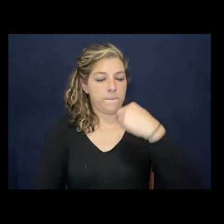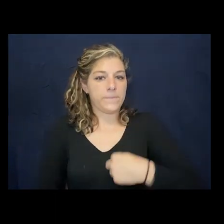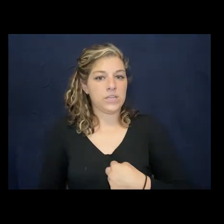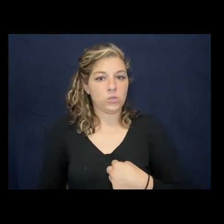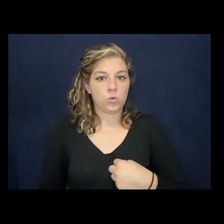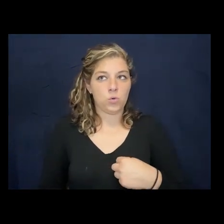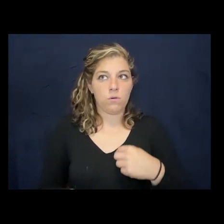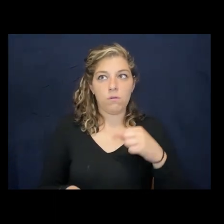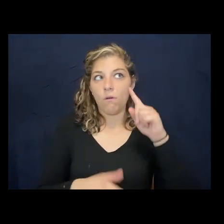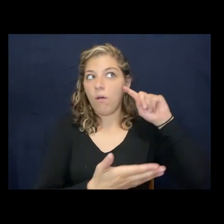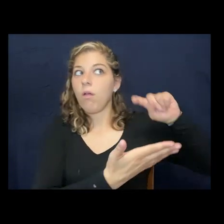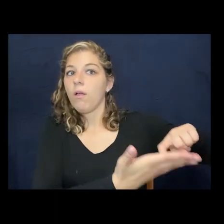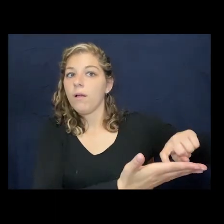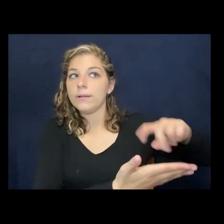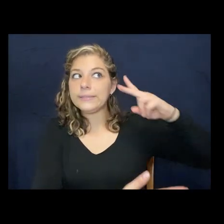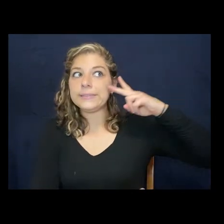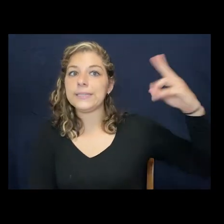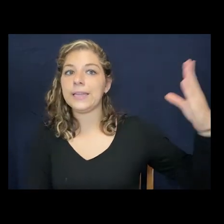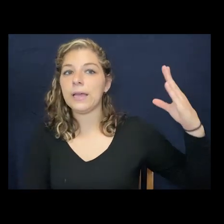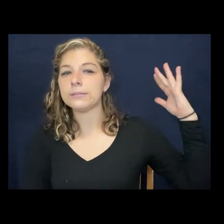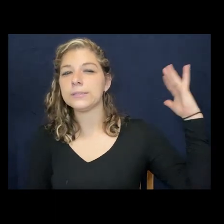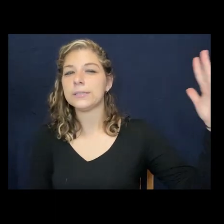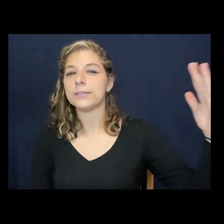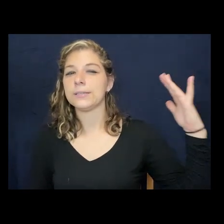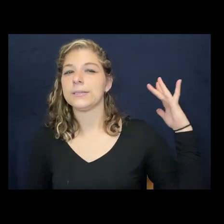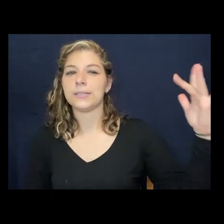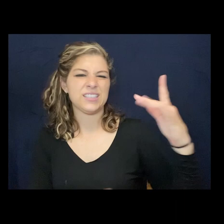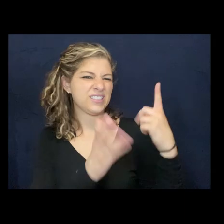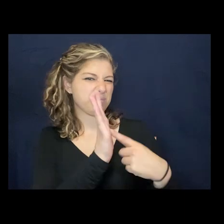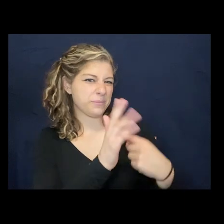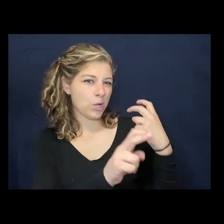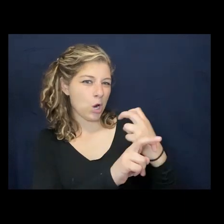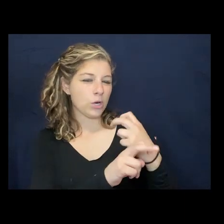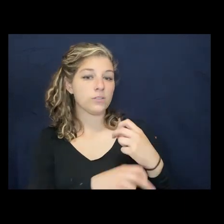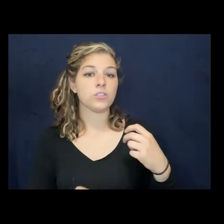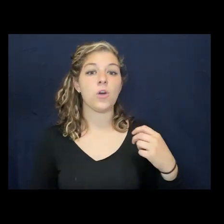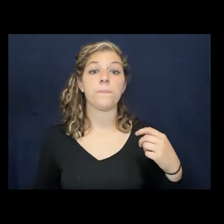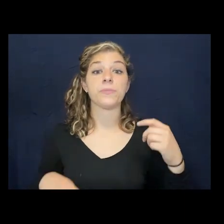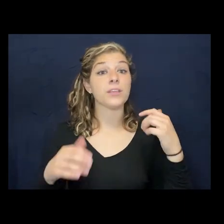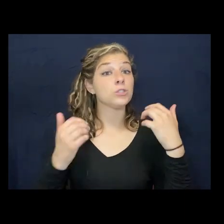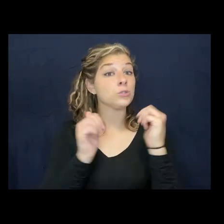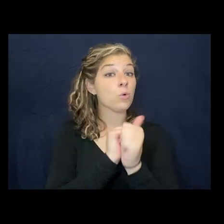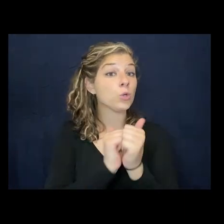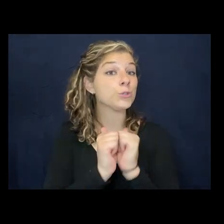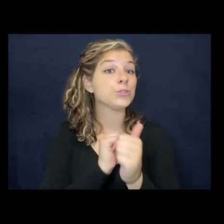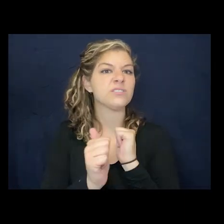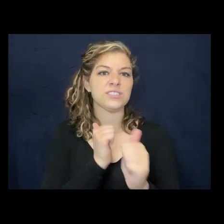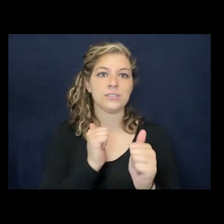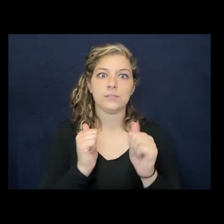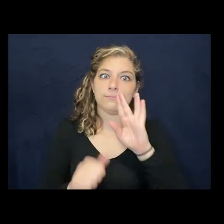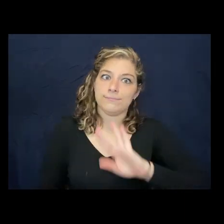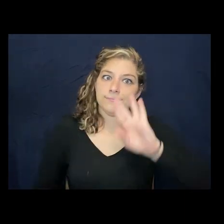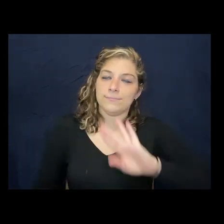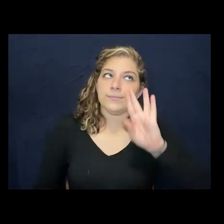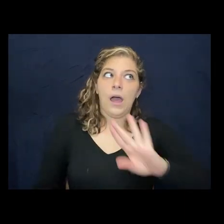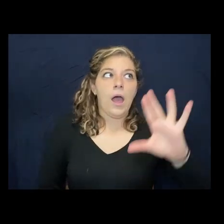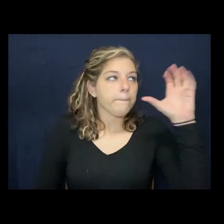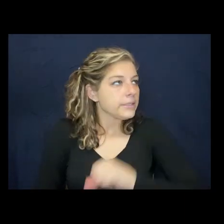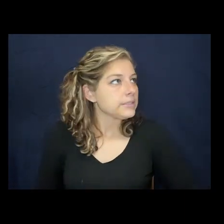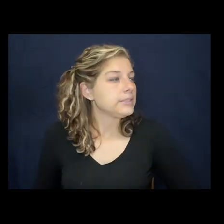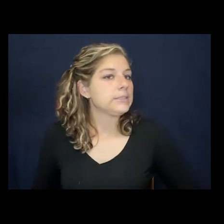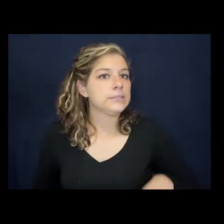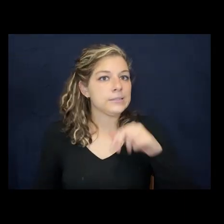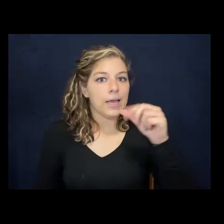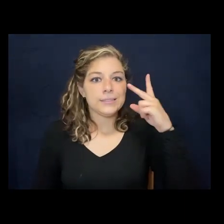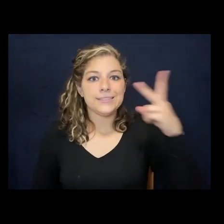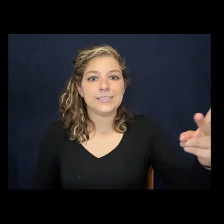for me to see things on the right side. So playing sports can be frustrating because